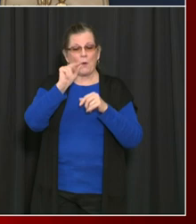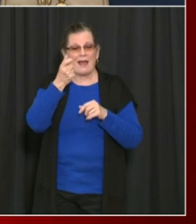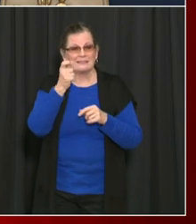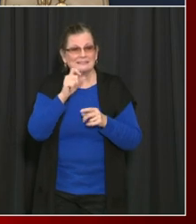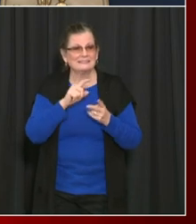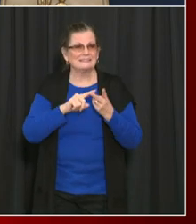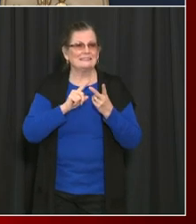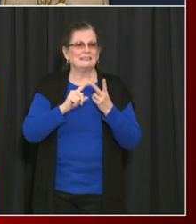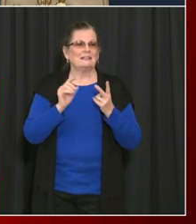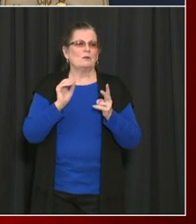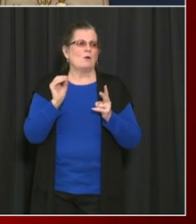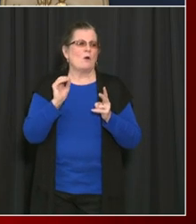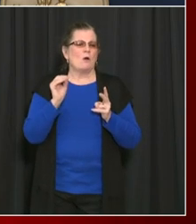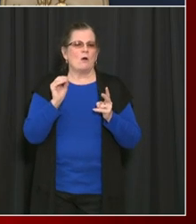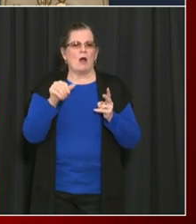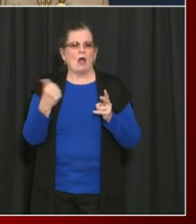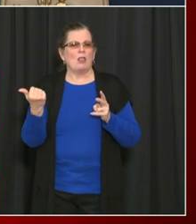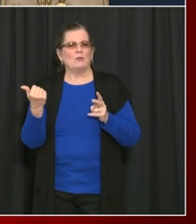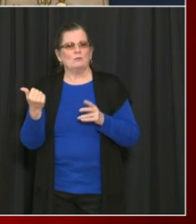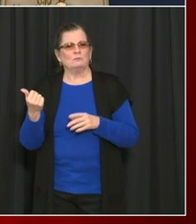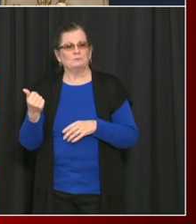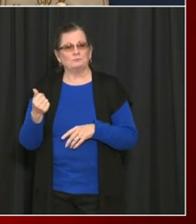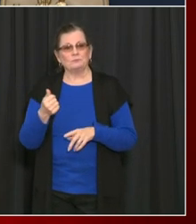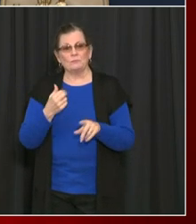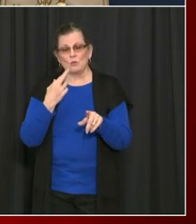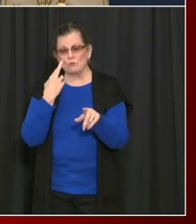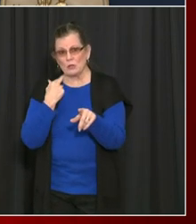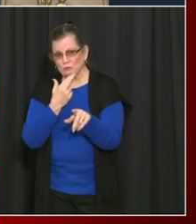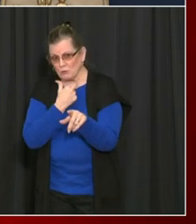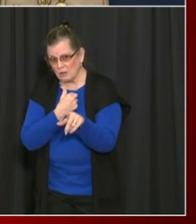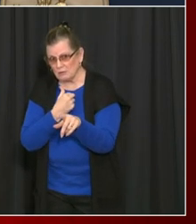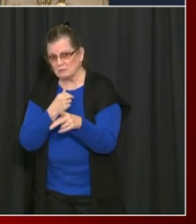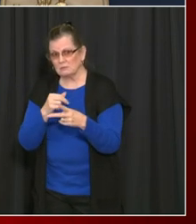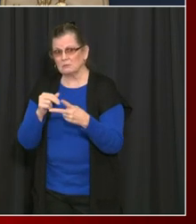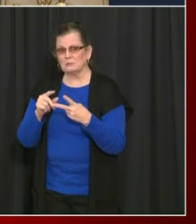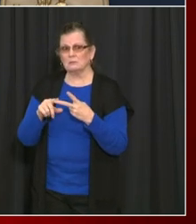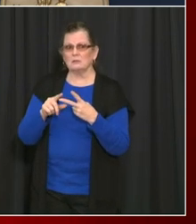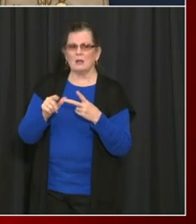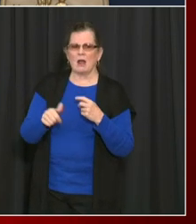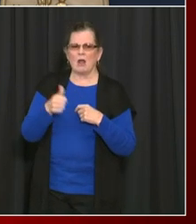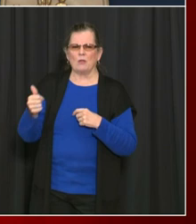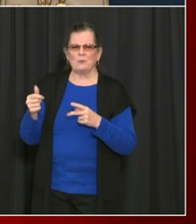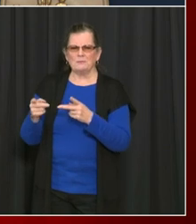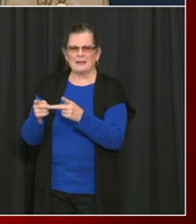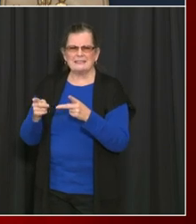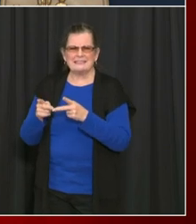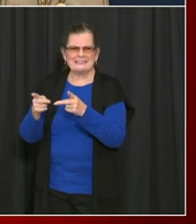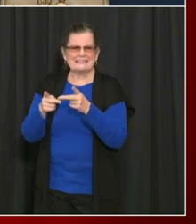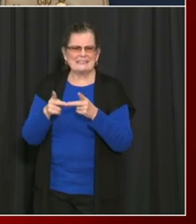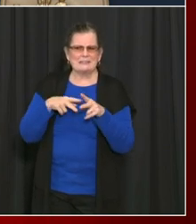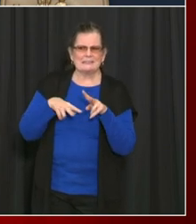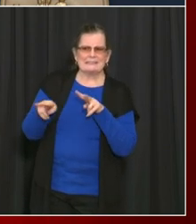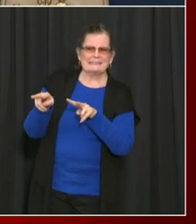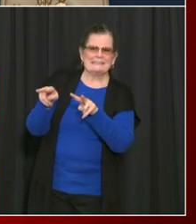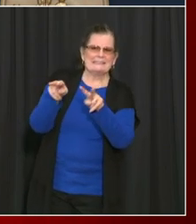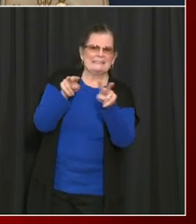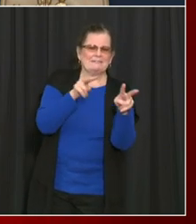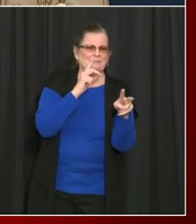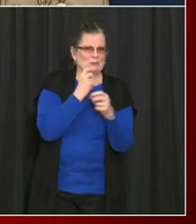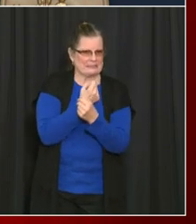Restaurants. This is another industry that we know many people are eager to see safely